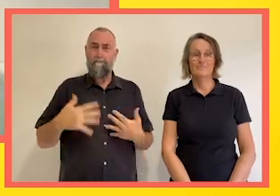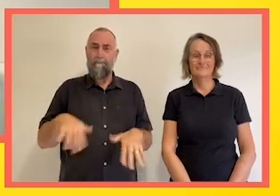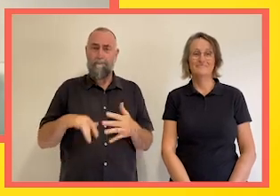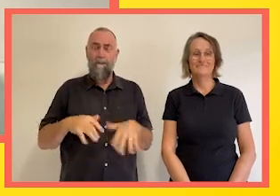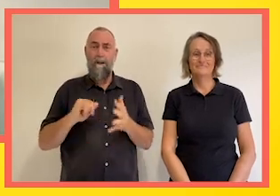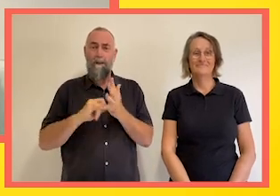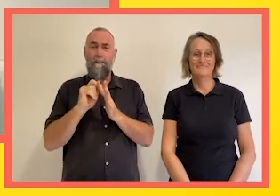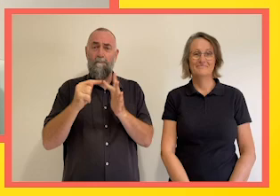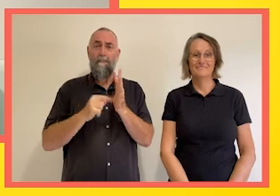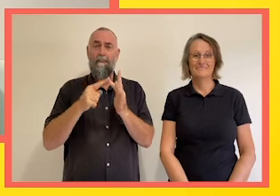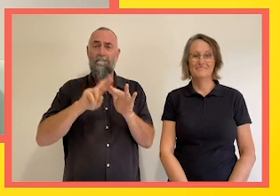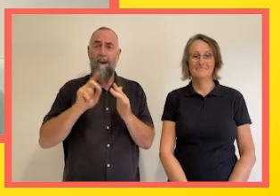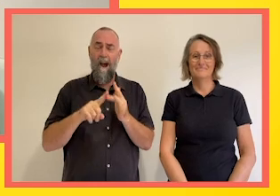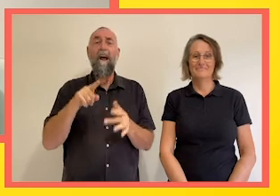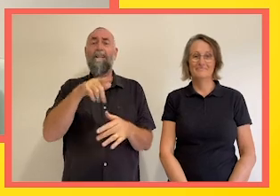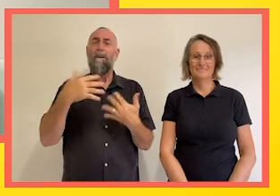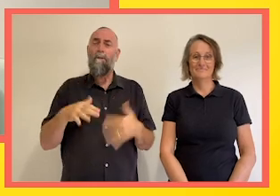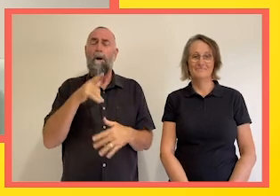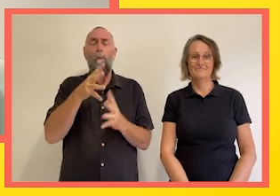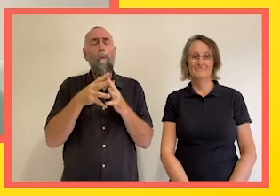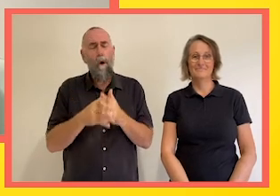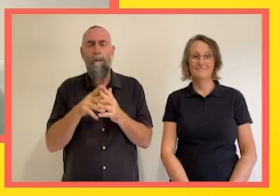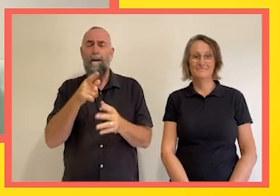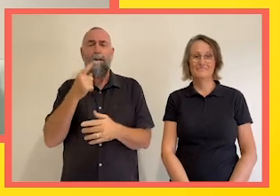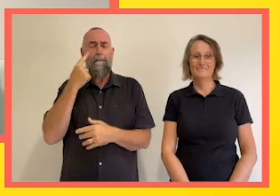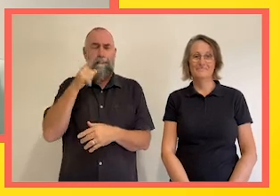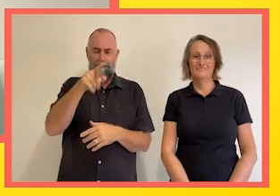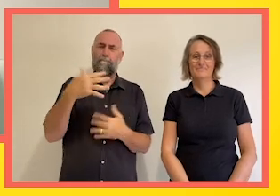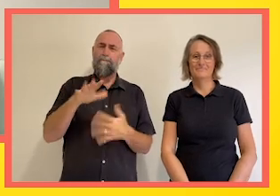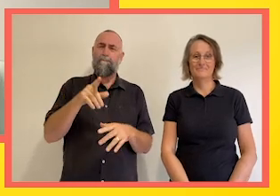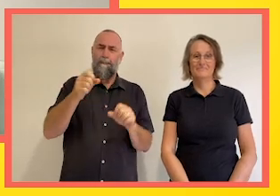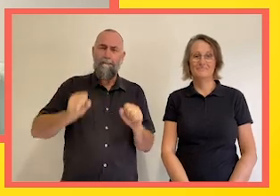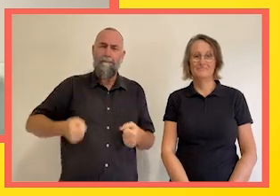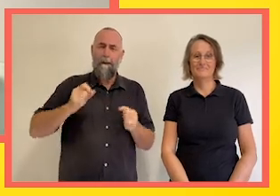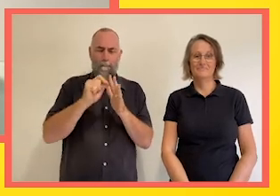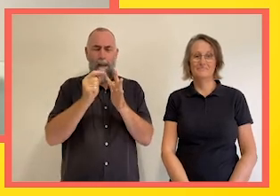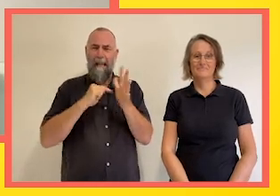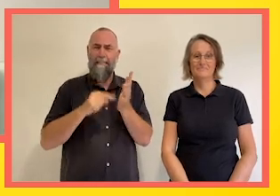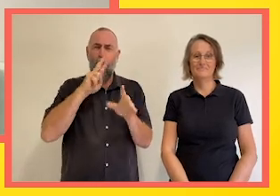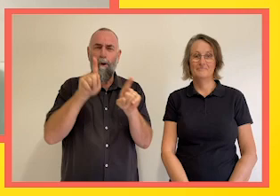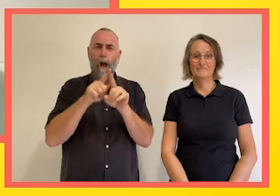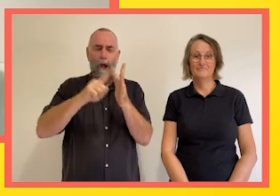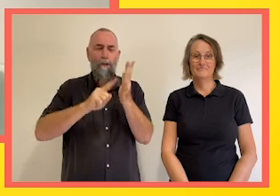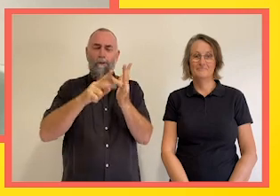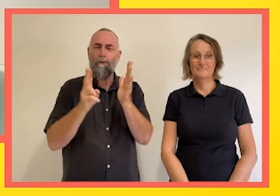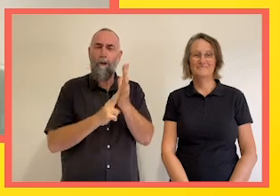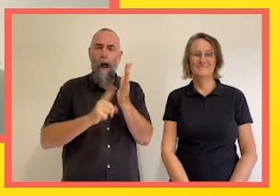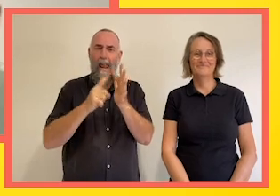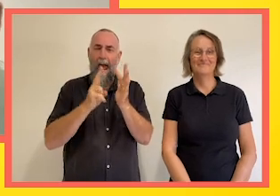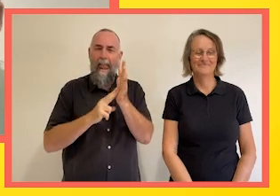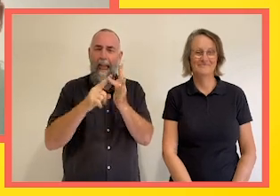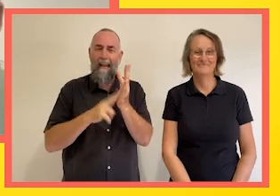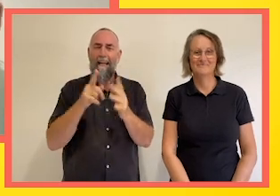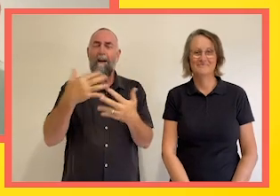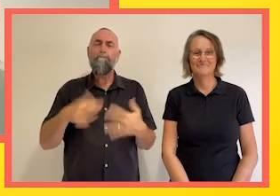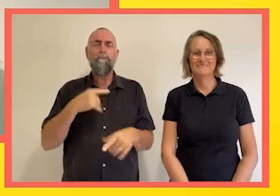great. You'll see that he had a bit of a John Lennon vibe going along there. He is one of the coolest kids that you're ever going to meet, and it's so